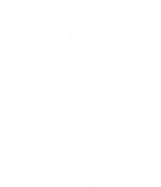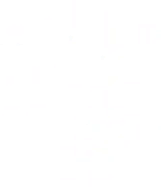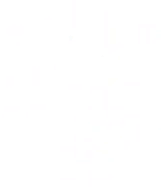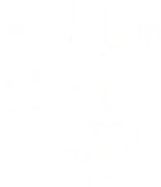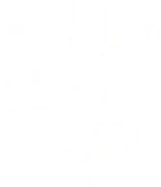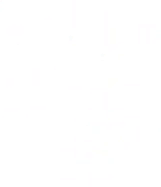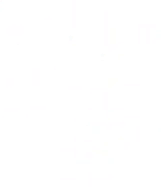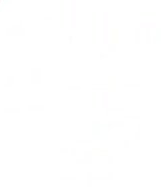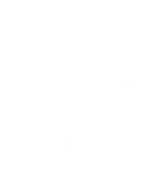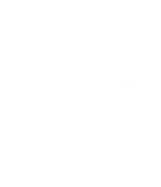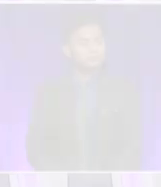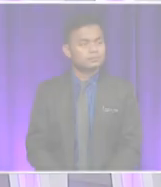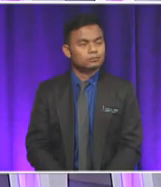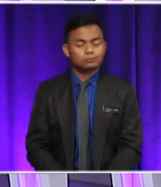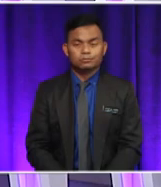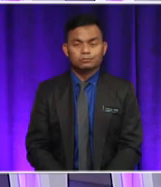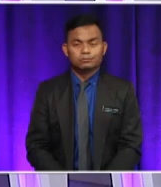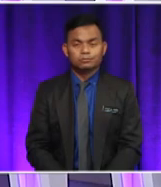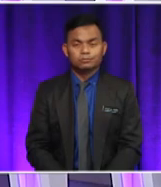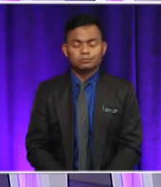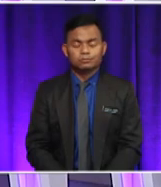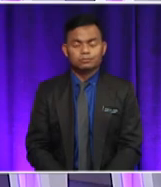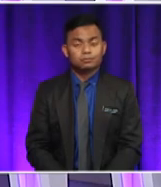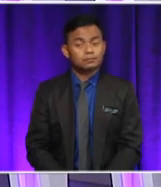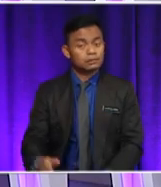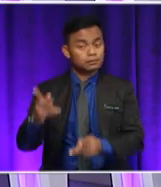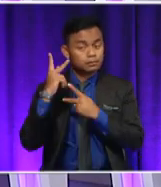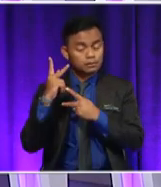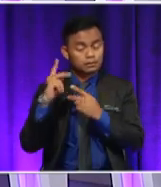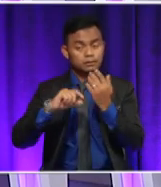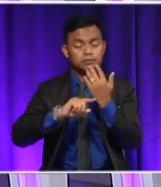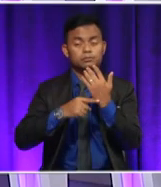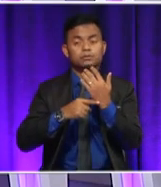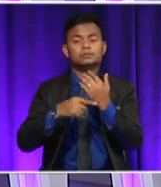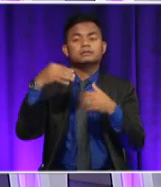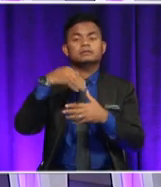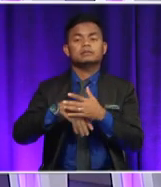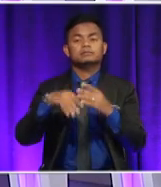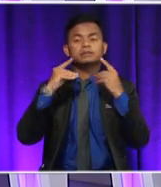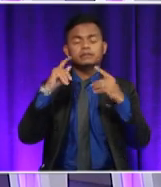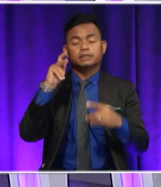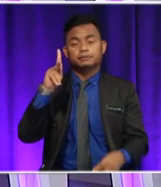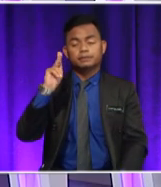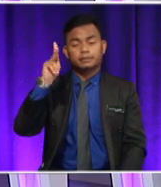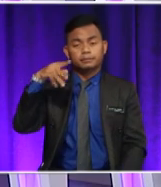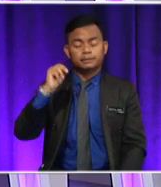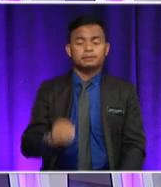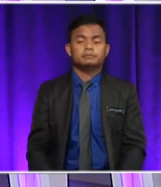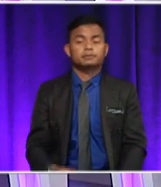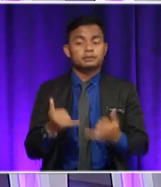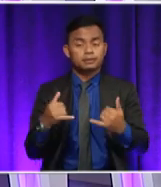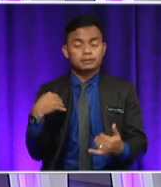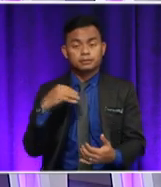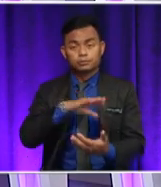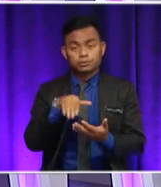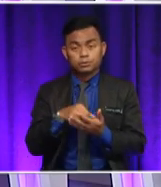DidikTV KPM. Back with us on DidikTV KPM. Now you're watching the upper secondary slot and